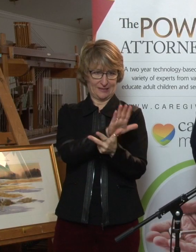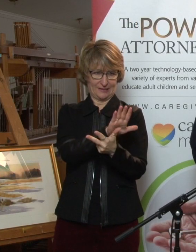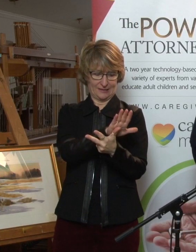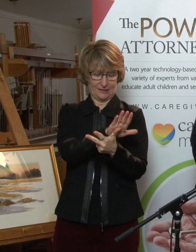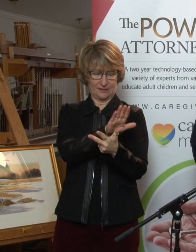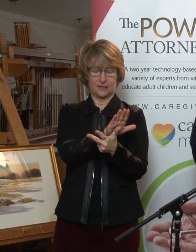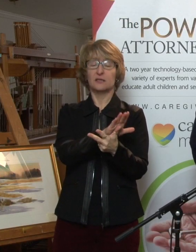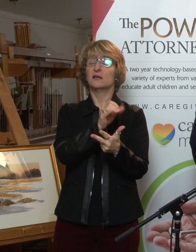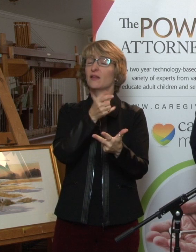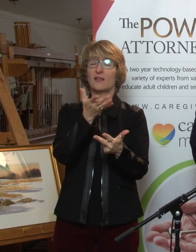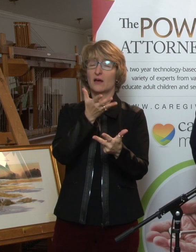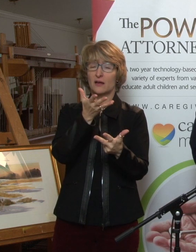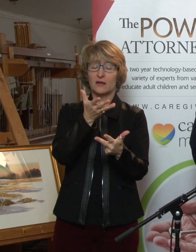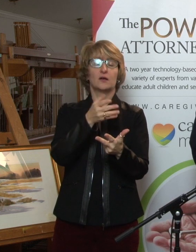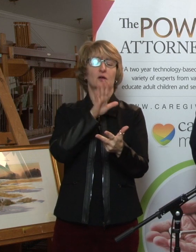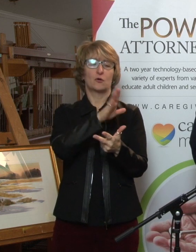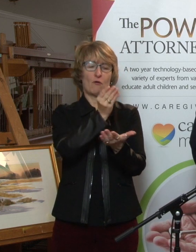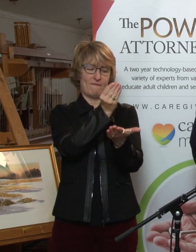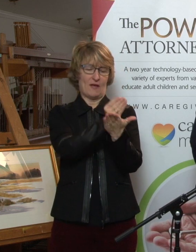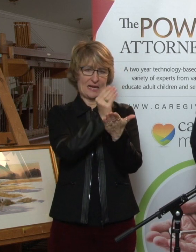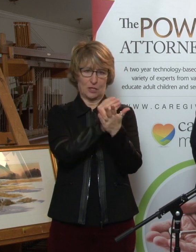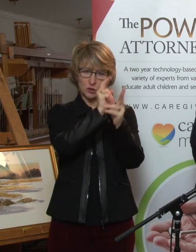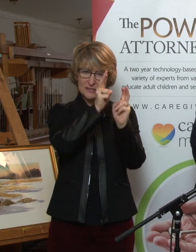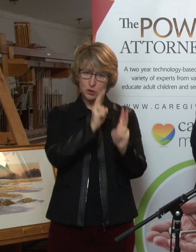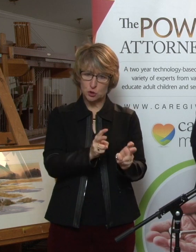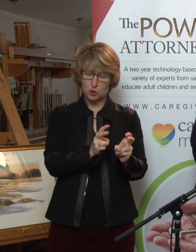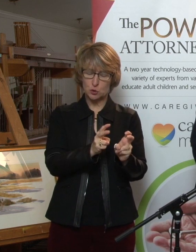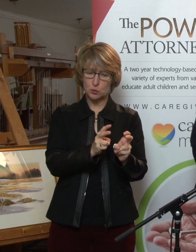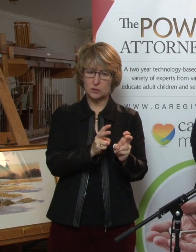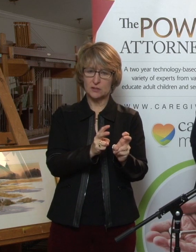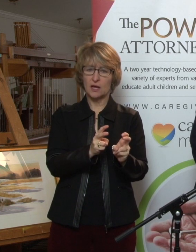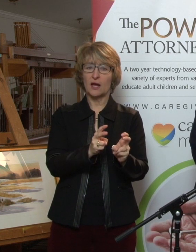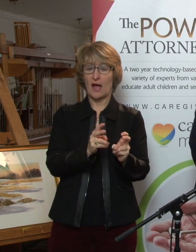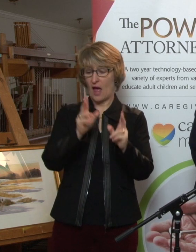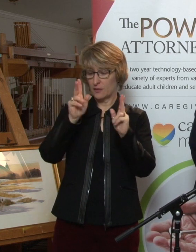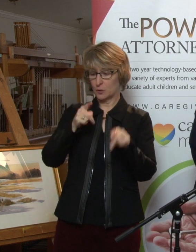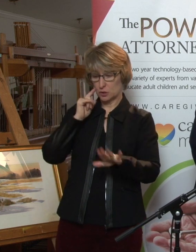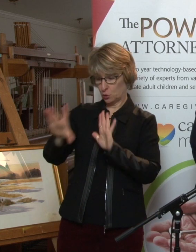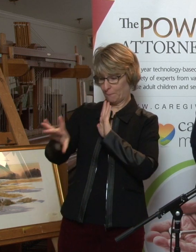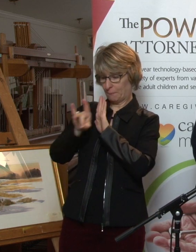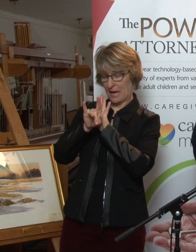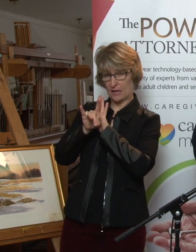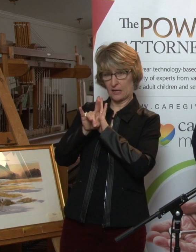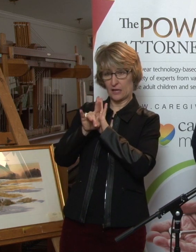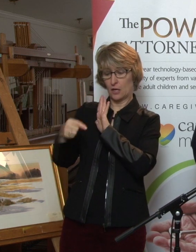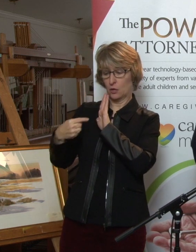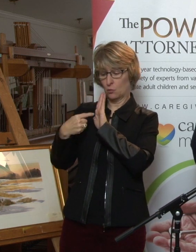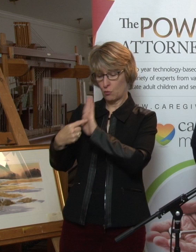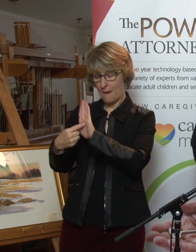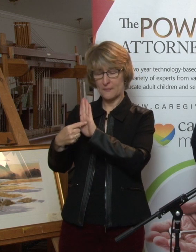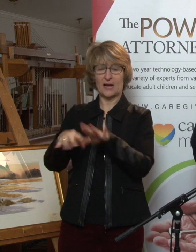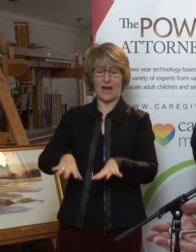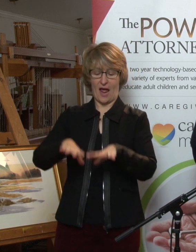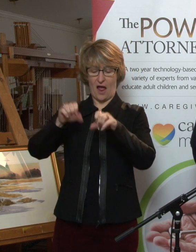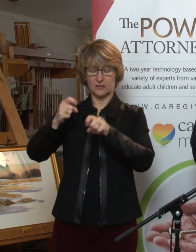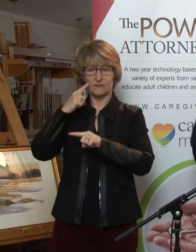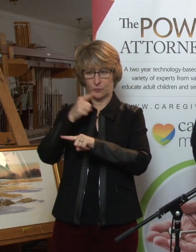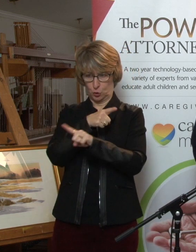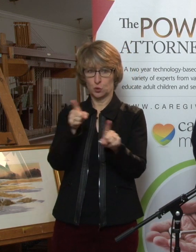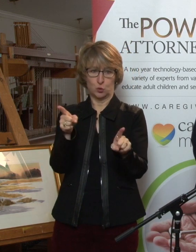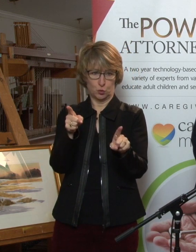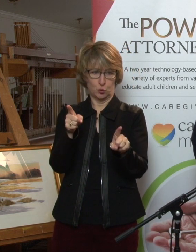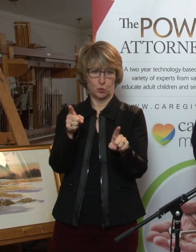This covers the financial affairs and allows the person you name to act for you even if you become